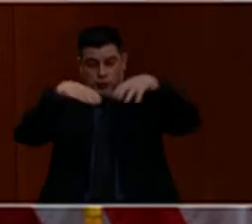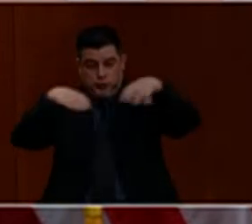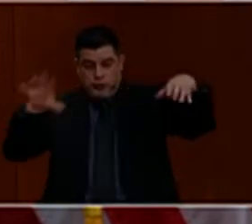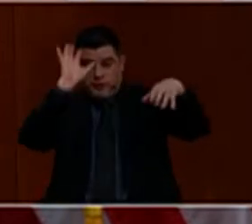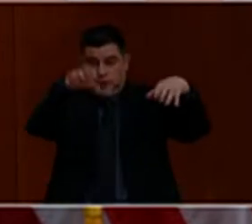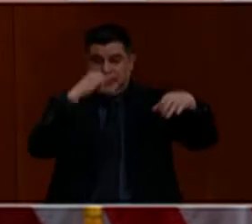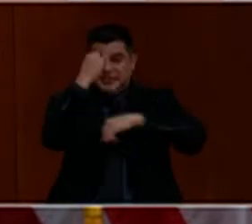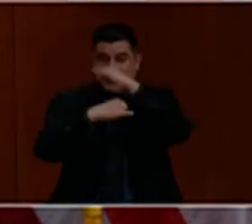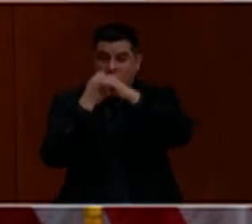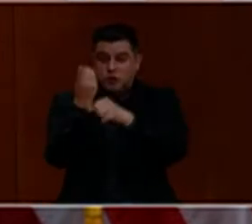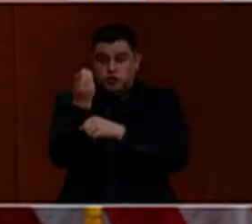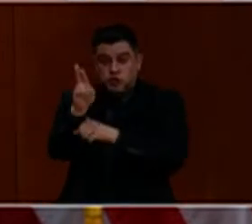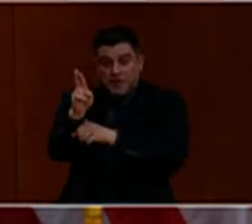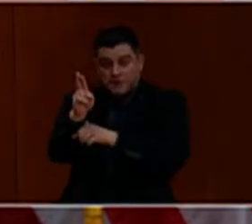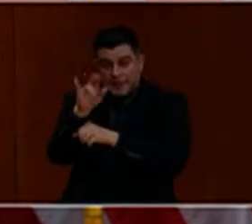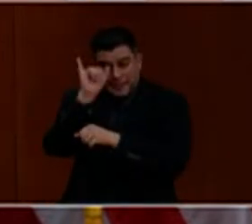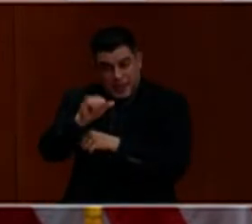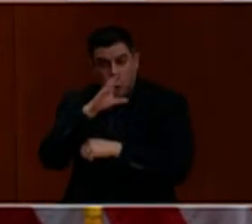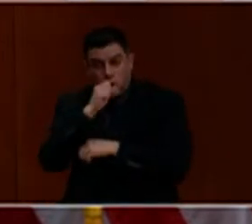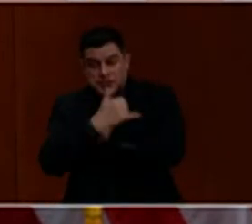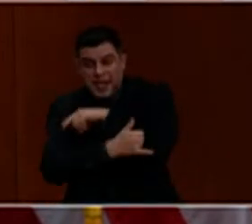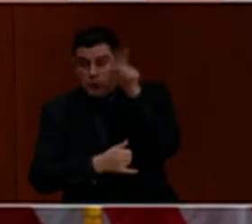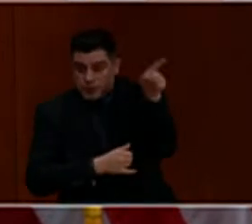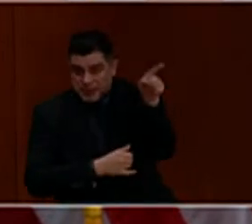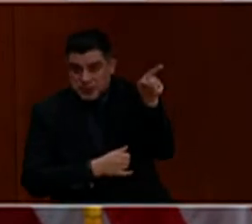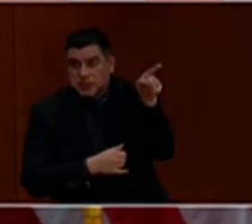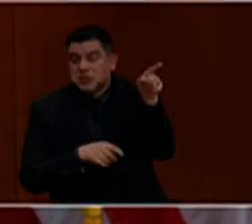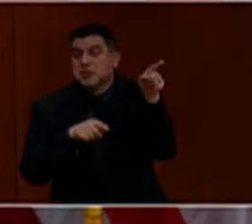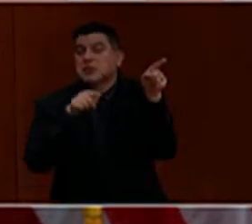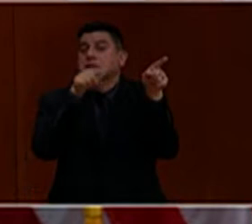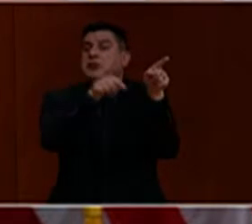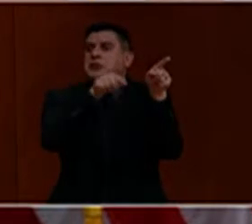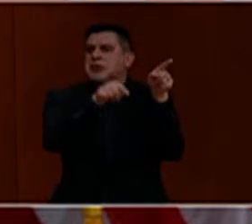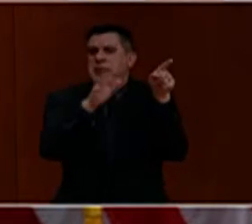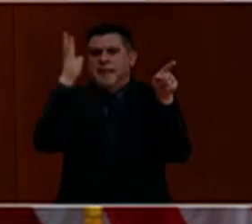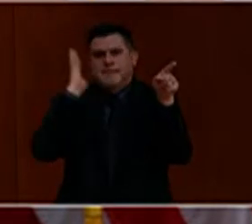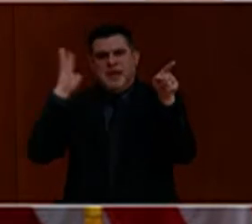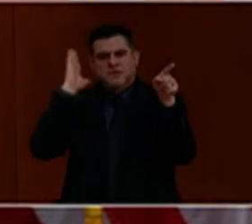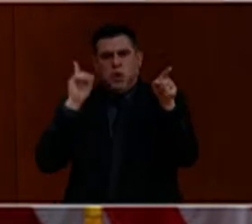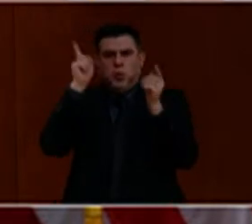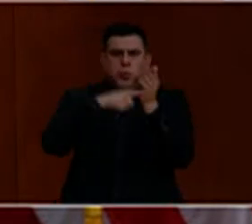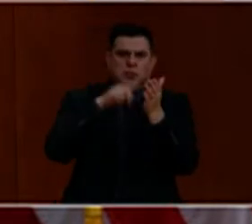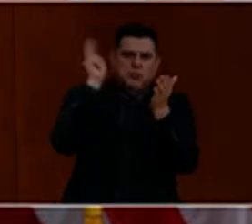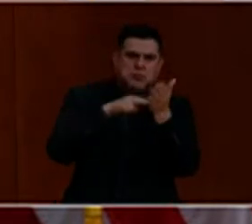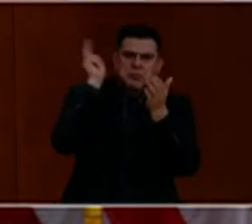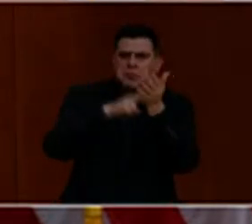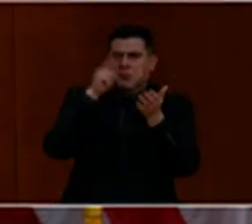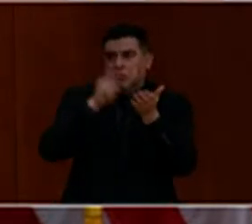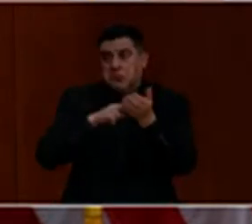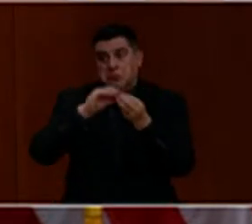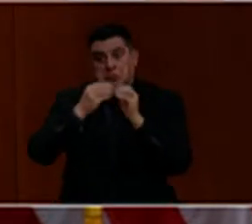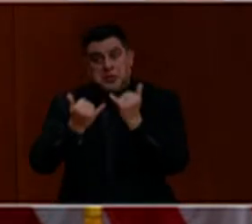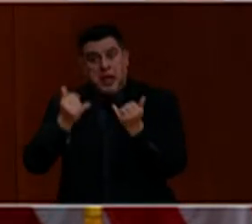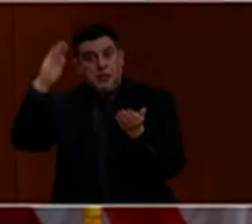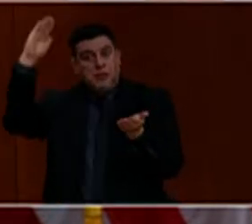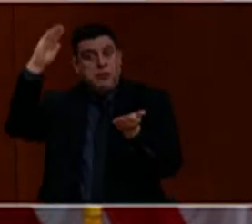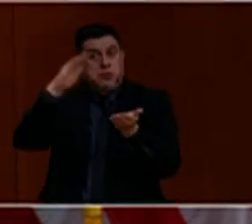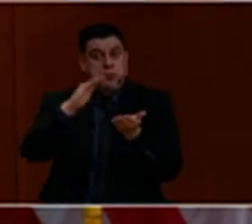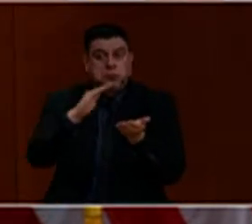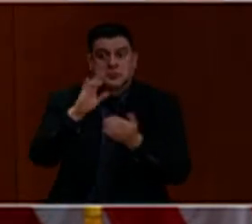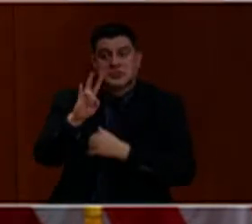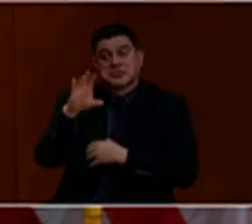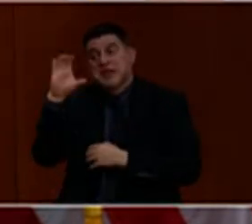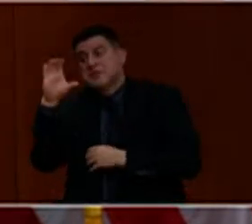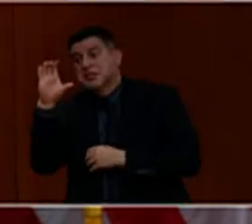there. Now we're 700 are going. And so I think the demand has ebbed, but we're still doing a lot of